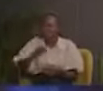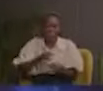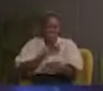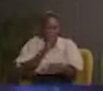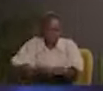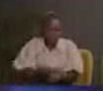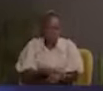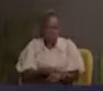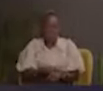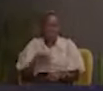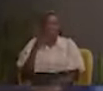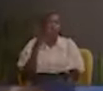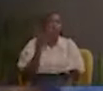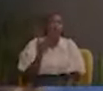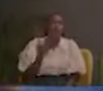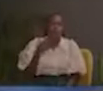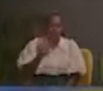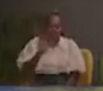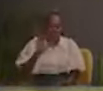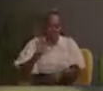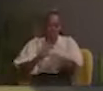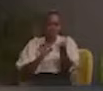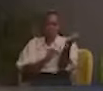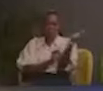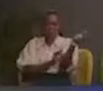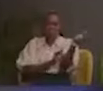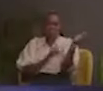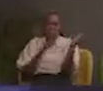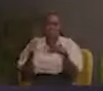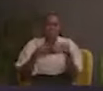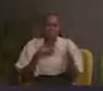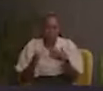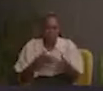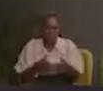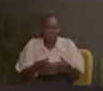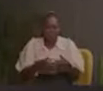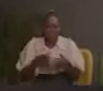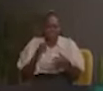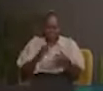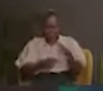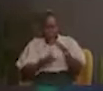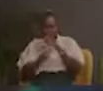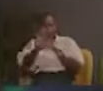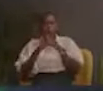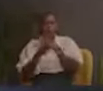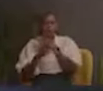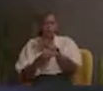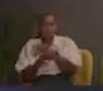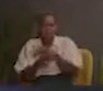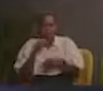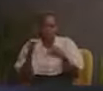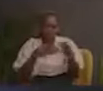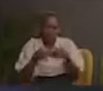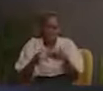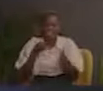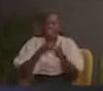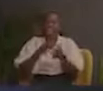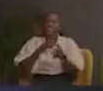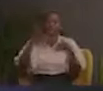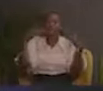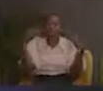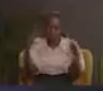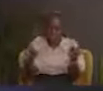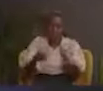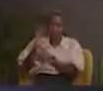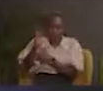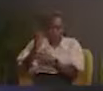The color of your skin notwithstanding, the limitations of your background like Gideon notwithstanding, it is already God's prophetic speakings. It is